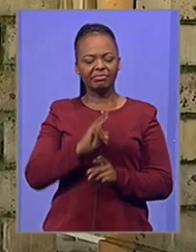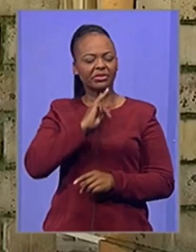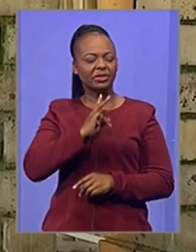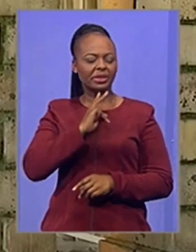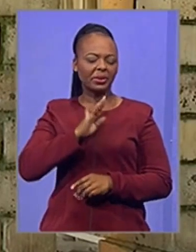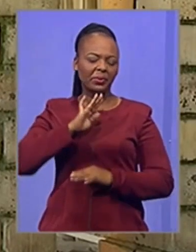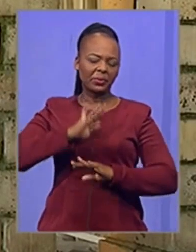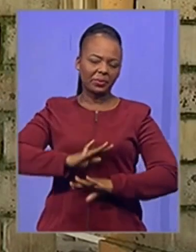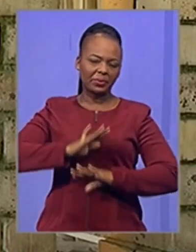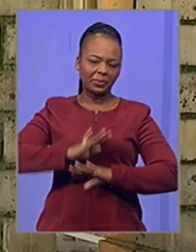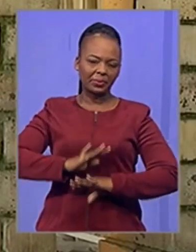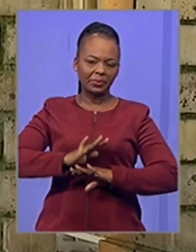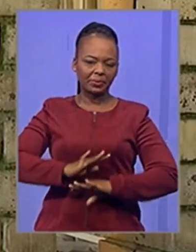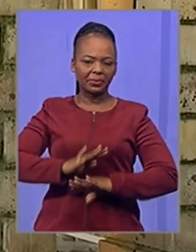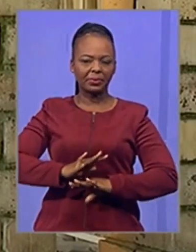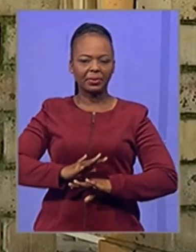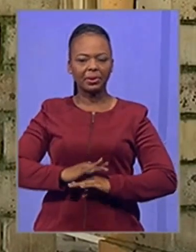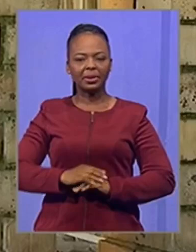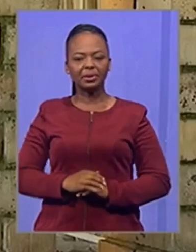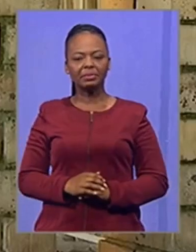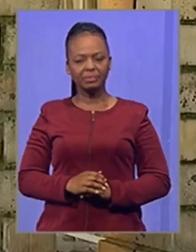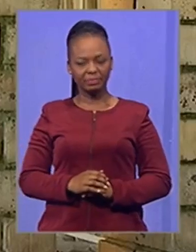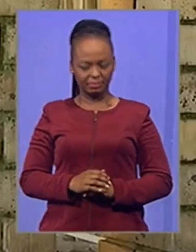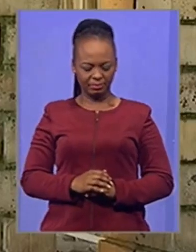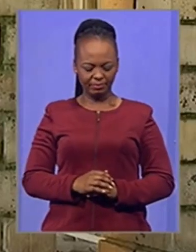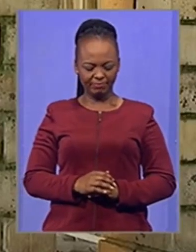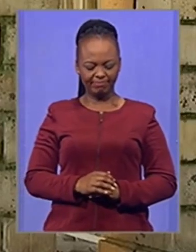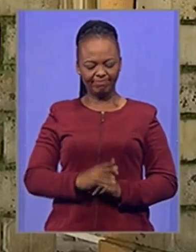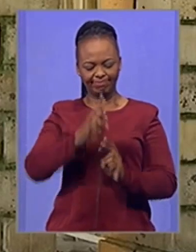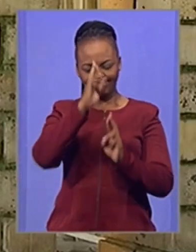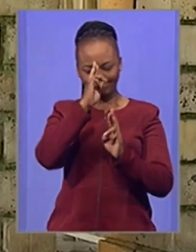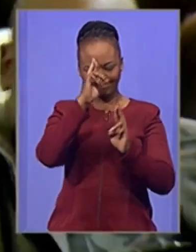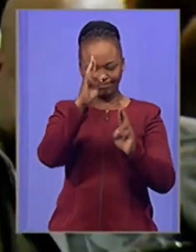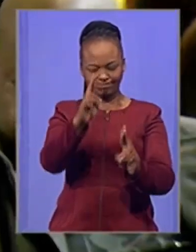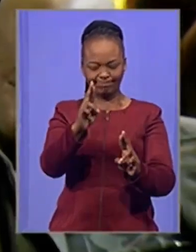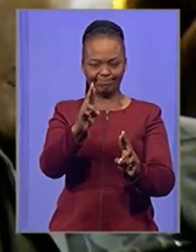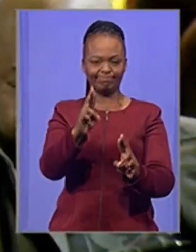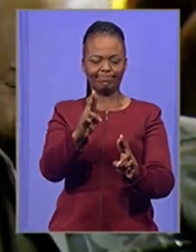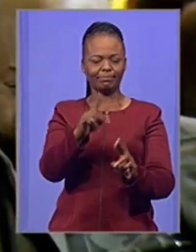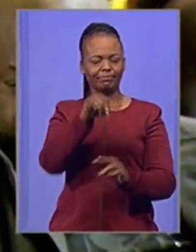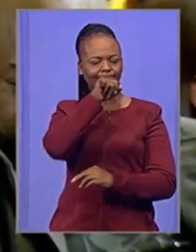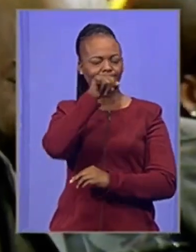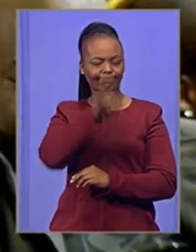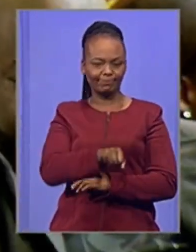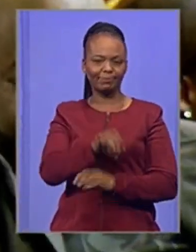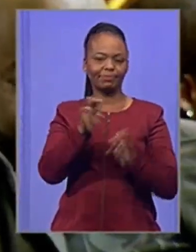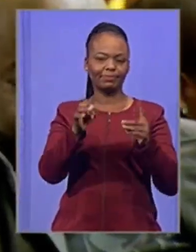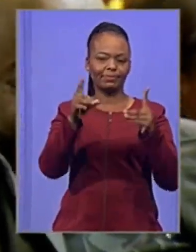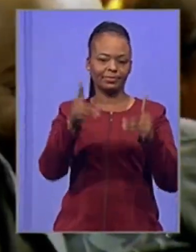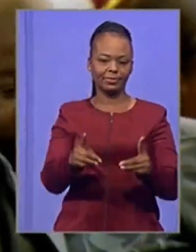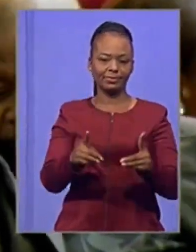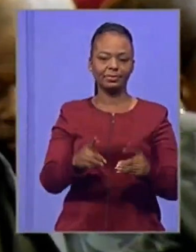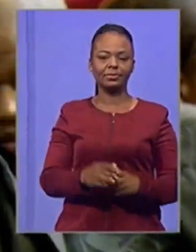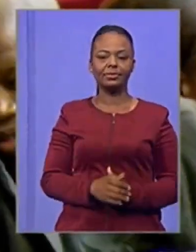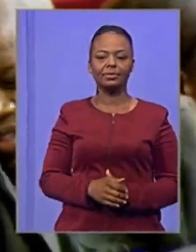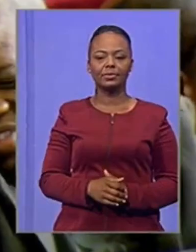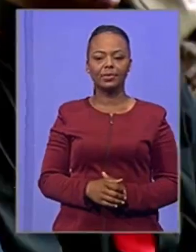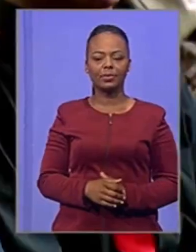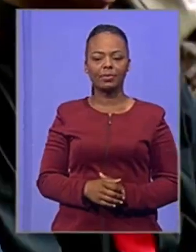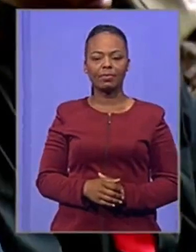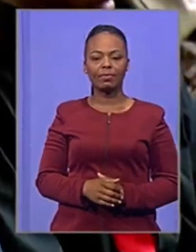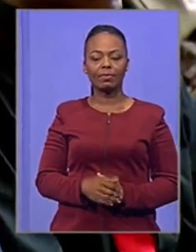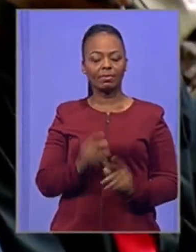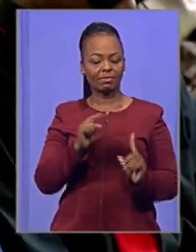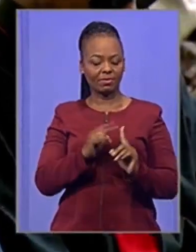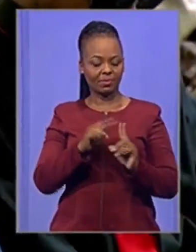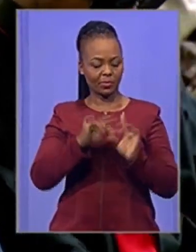ene le motho o nang le hlompho ene ele motho yo ratang dithuto. Mega Dikgang yo gapileng dikabo yo gape